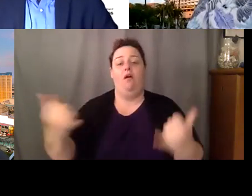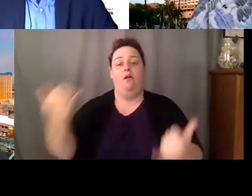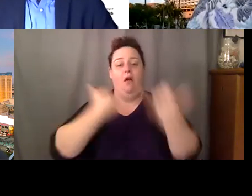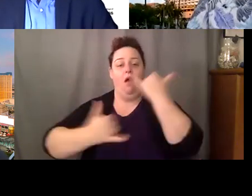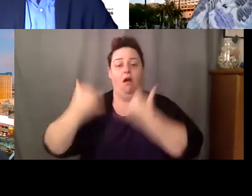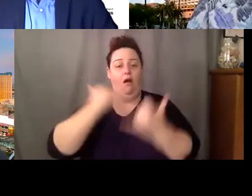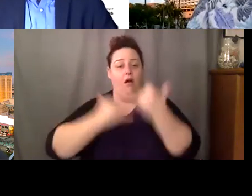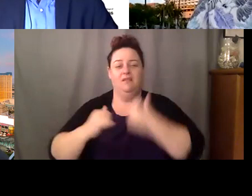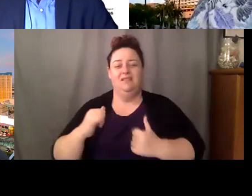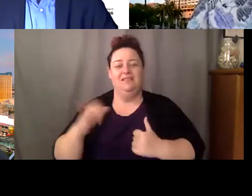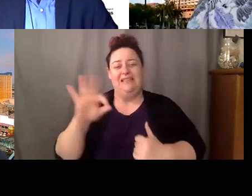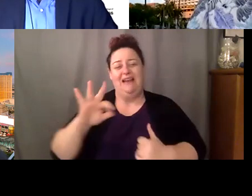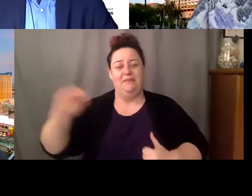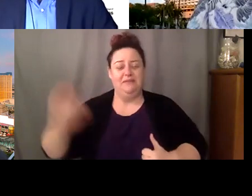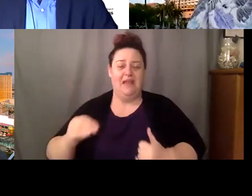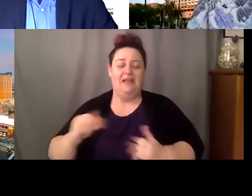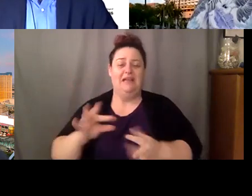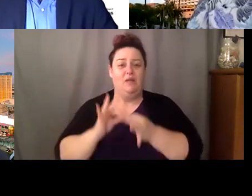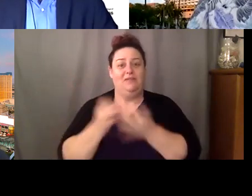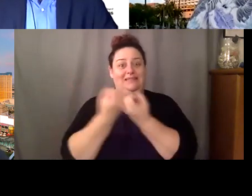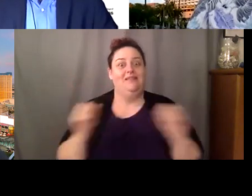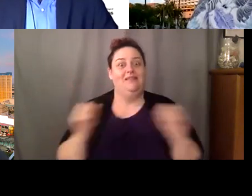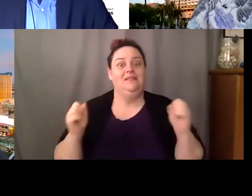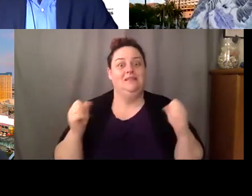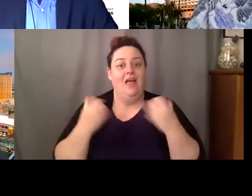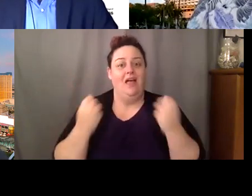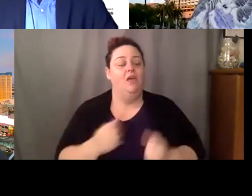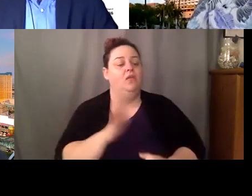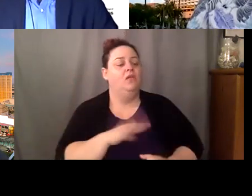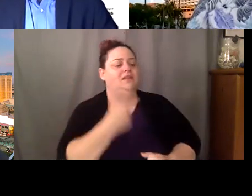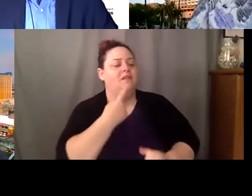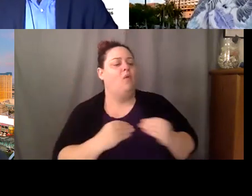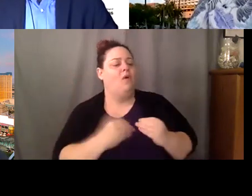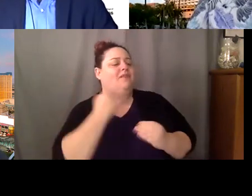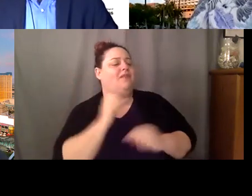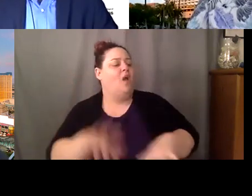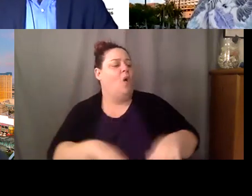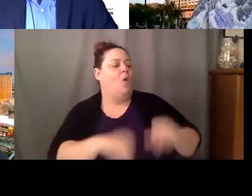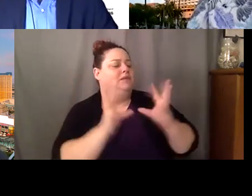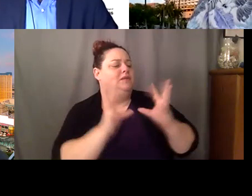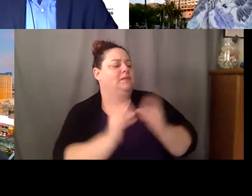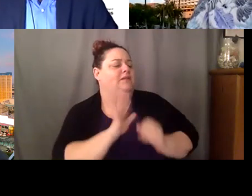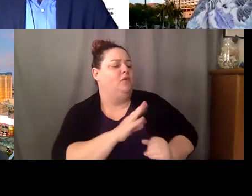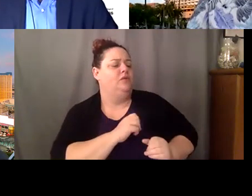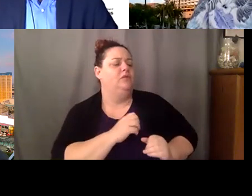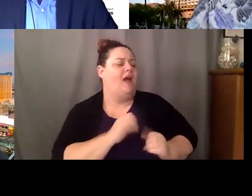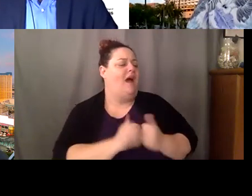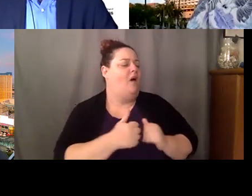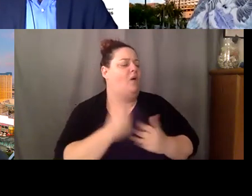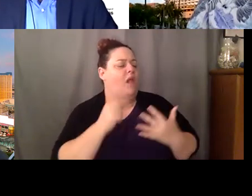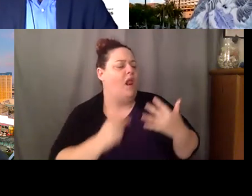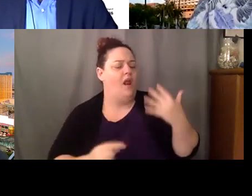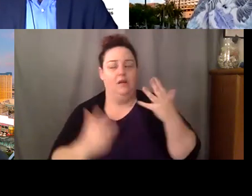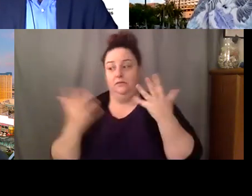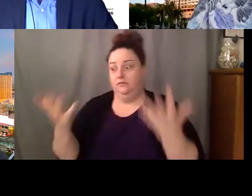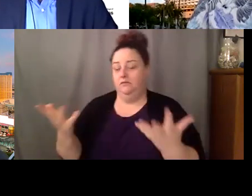What were we doing to, you know, for the health and safety if they were to do a meeting for our guests, our staff, you know, and that really became the number